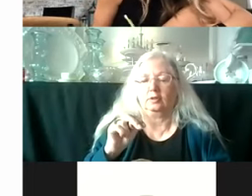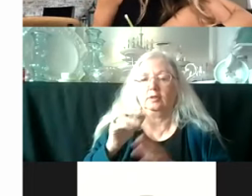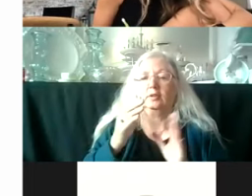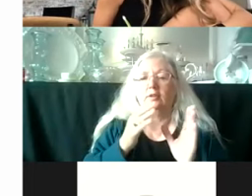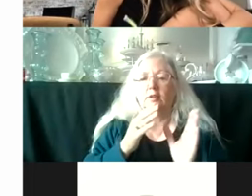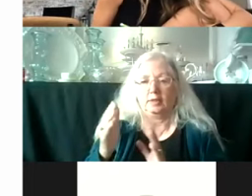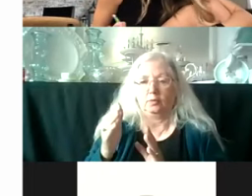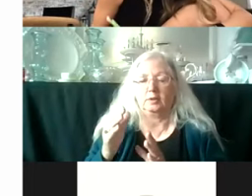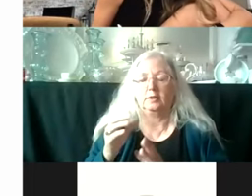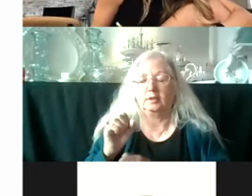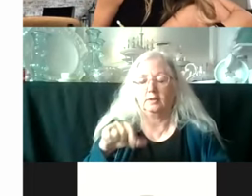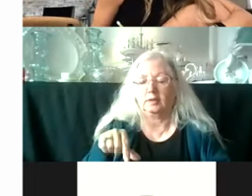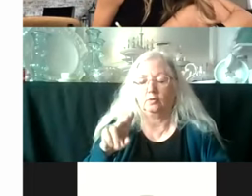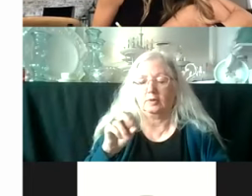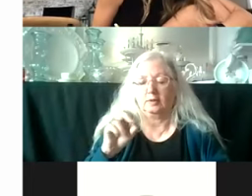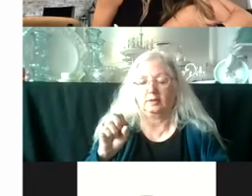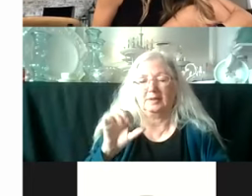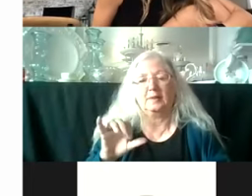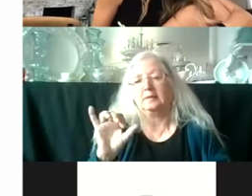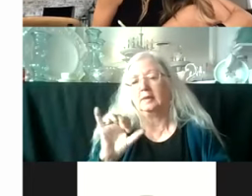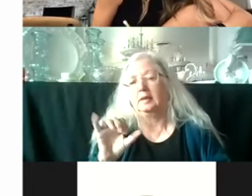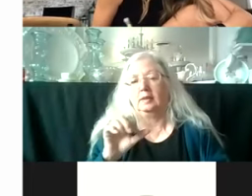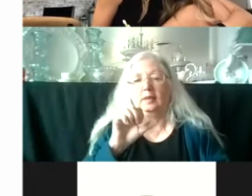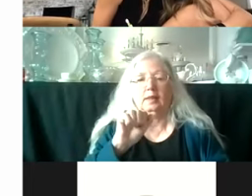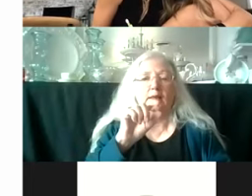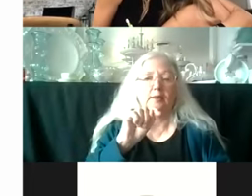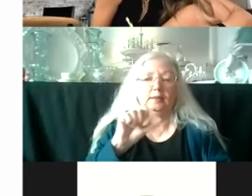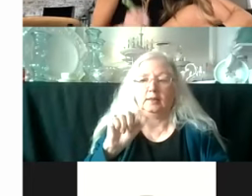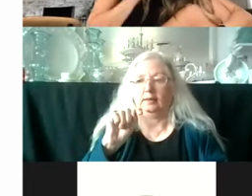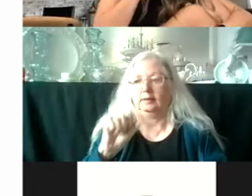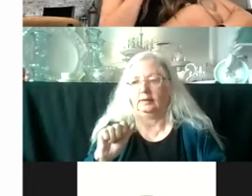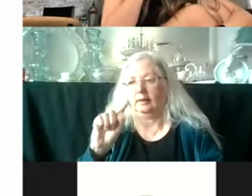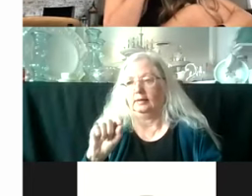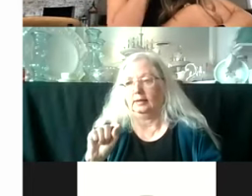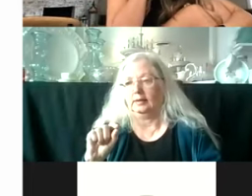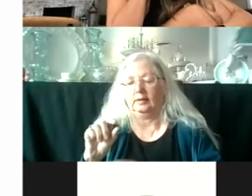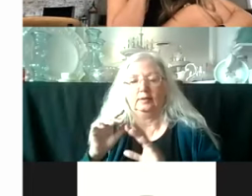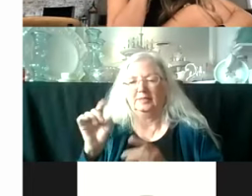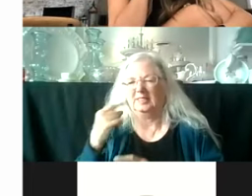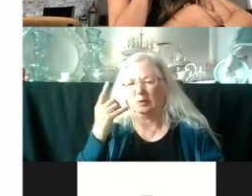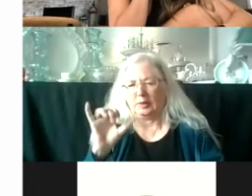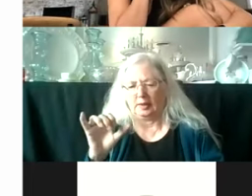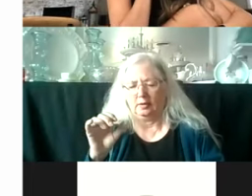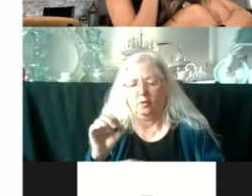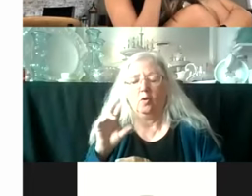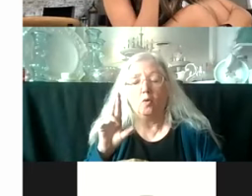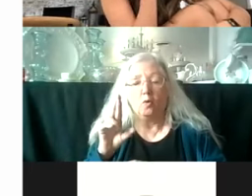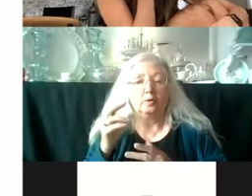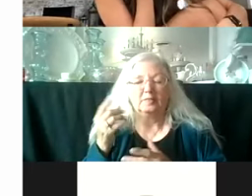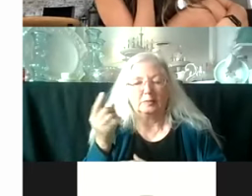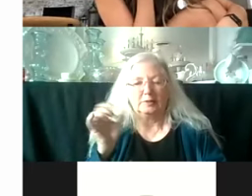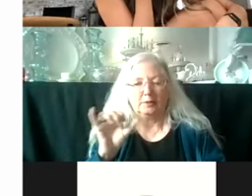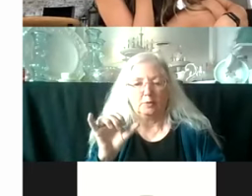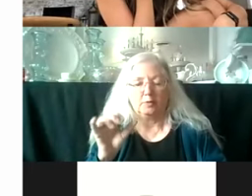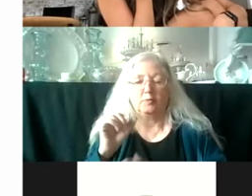And that termination sequence could be something like AT, AT, AT, or something along those lines. And at that point, it is going to let